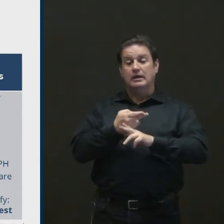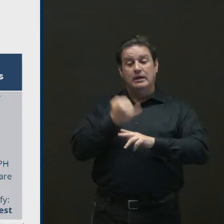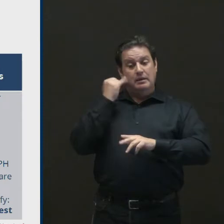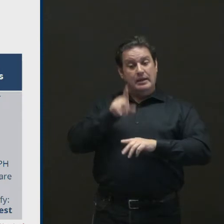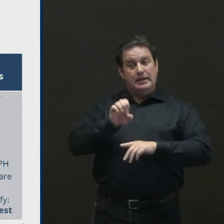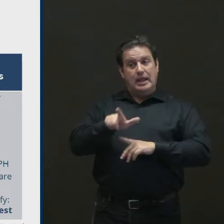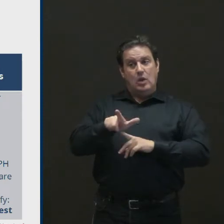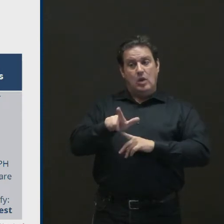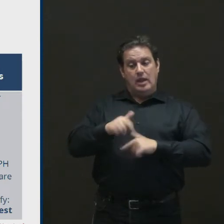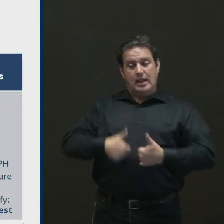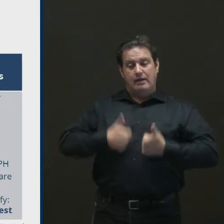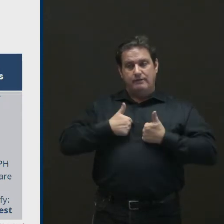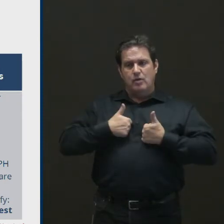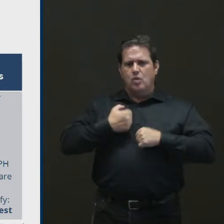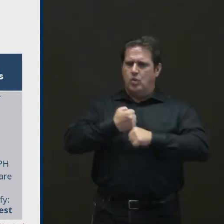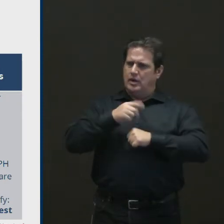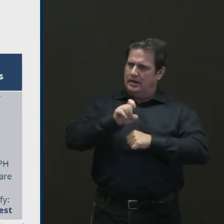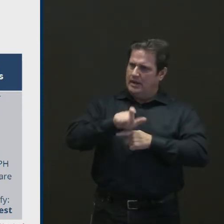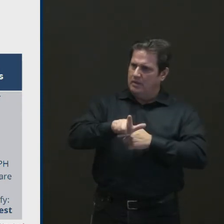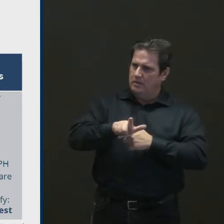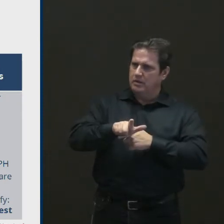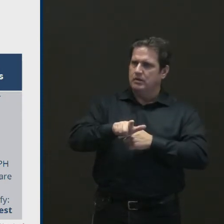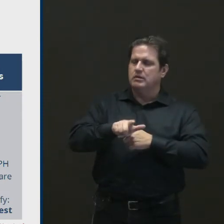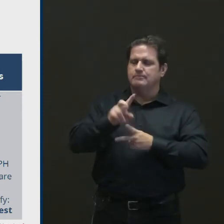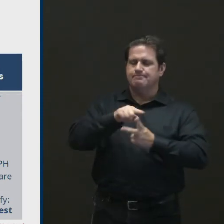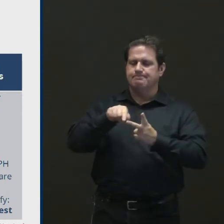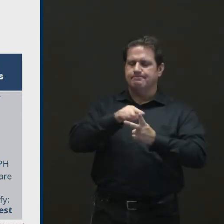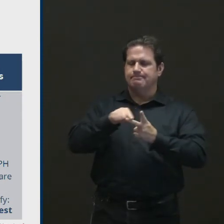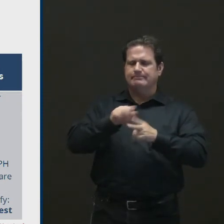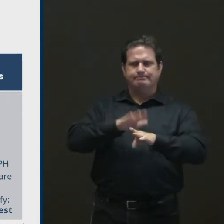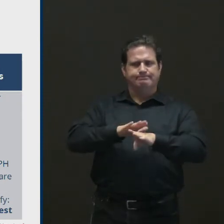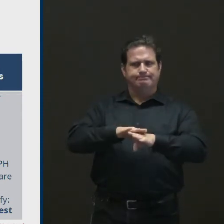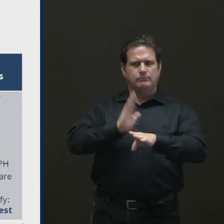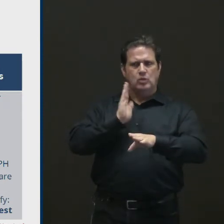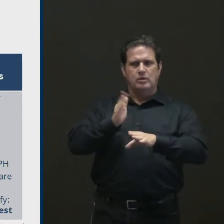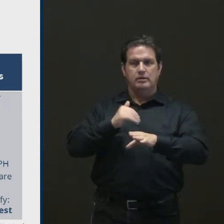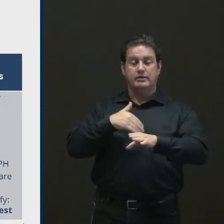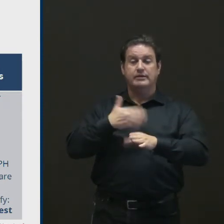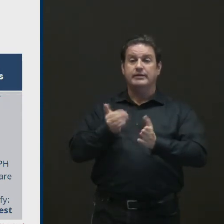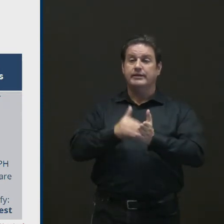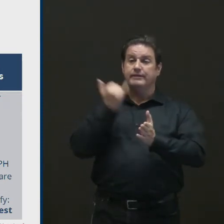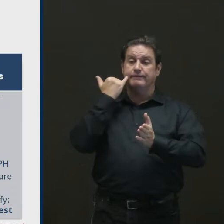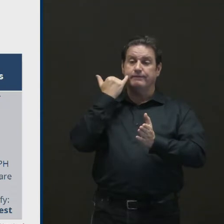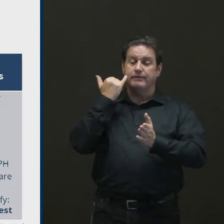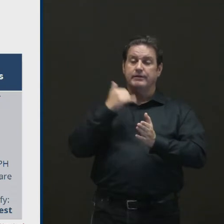to get the kit or work in Delaware, the two caveats that we'll have there. And again, you could